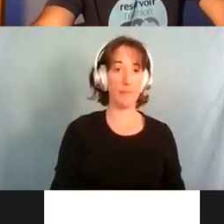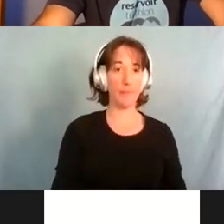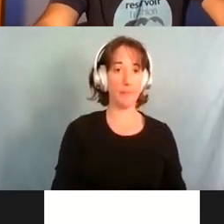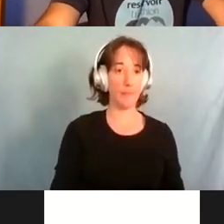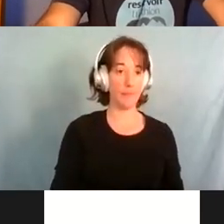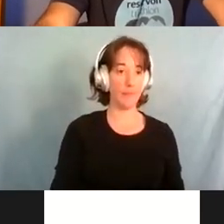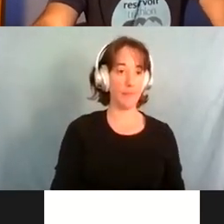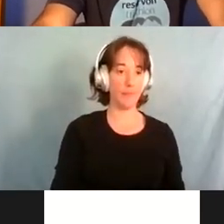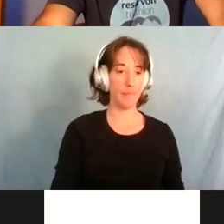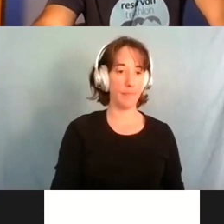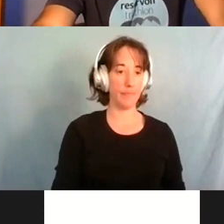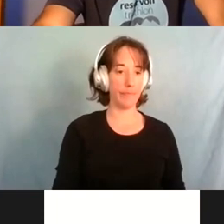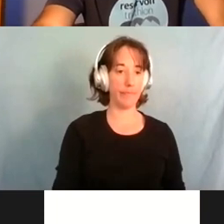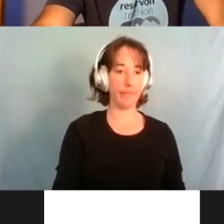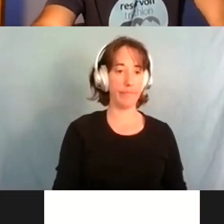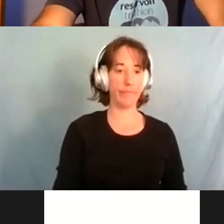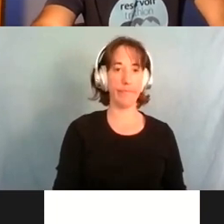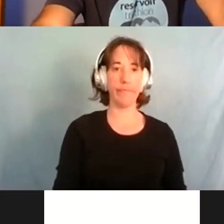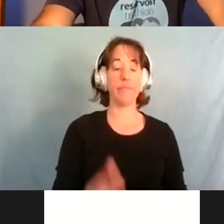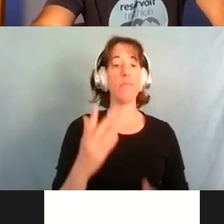Okay, I guess you can move on.